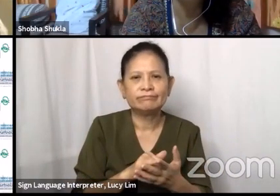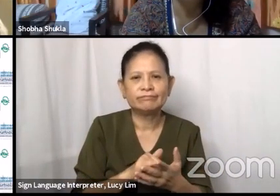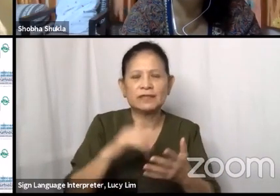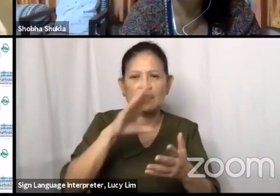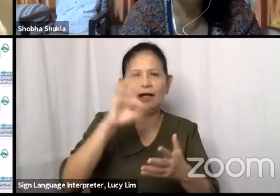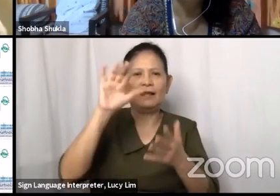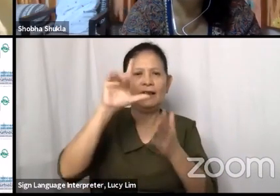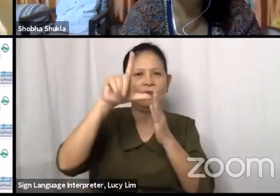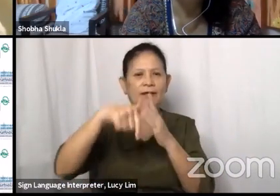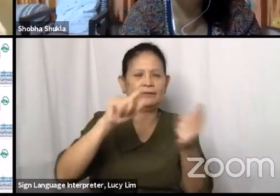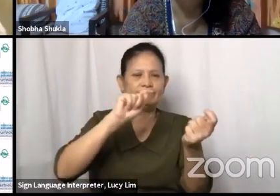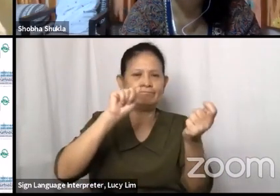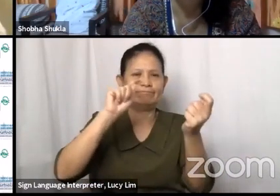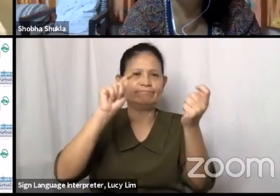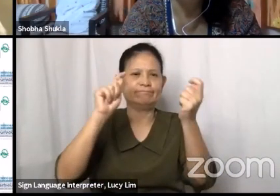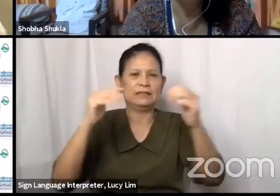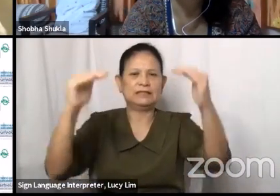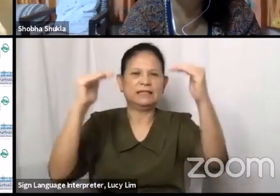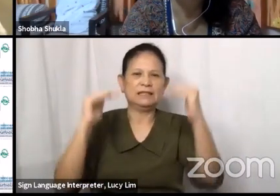the lower one.